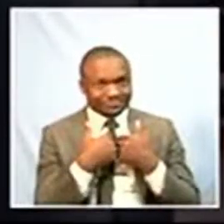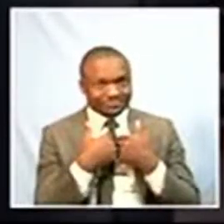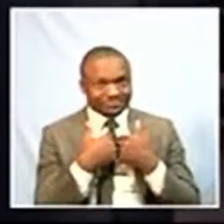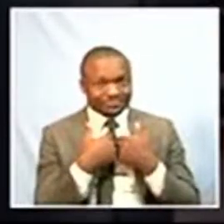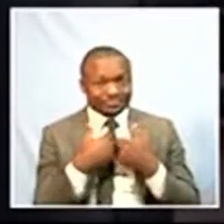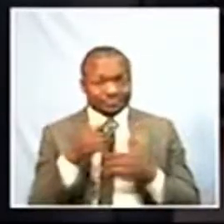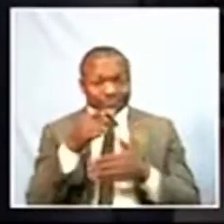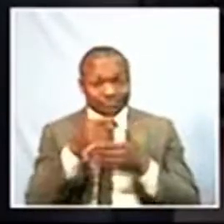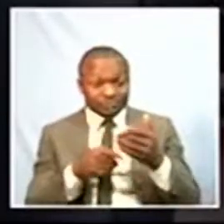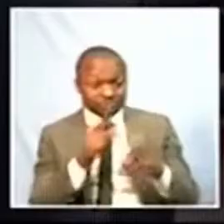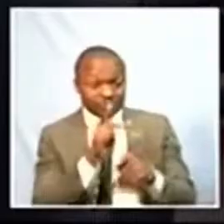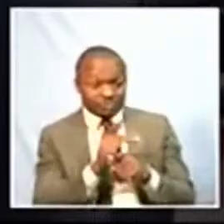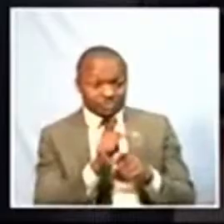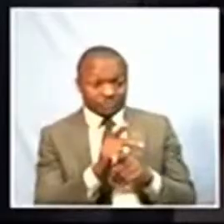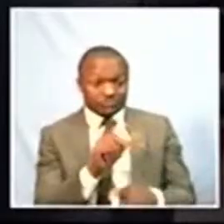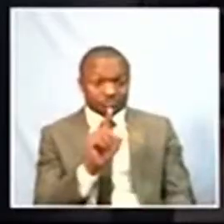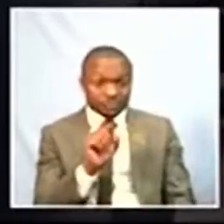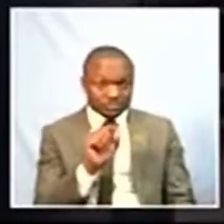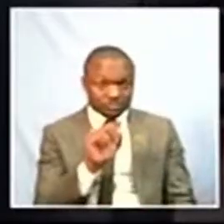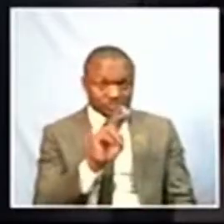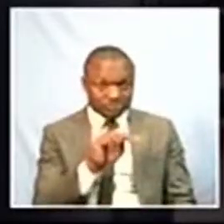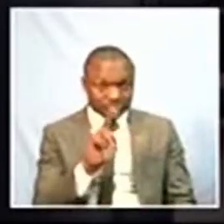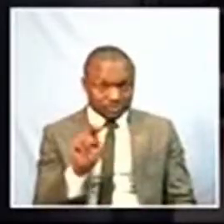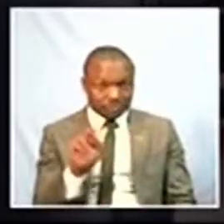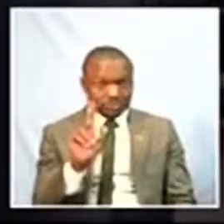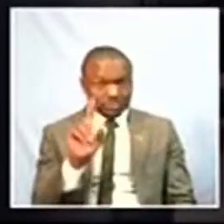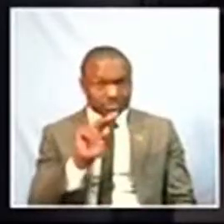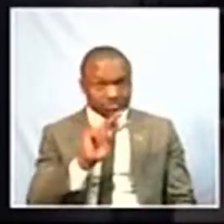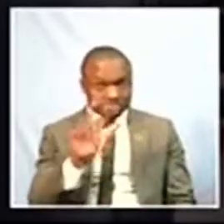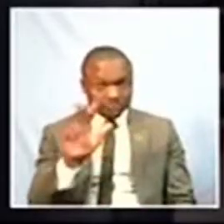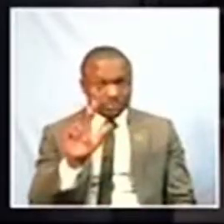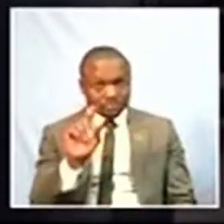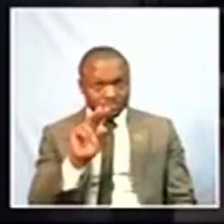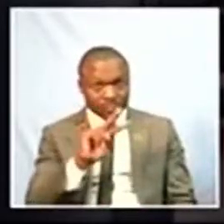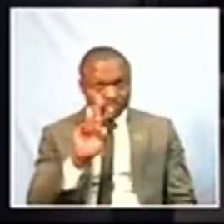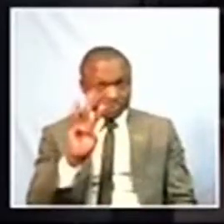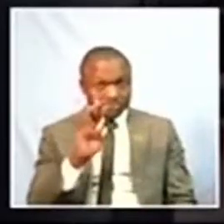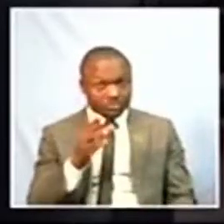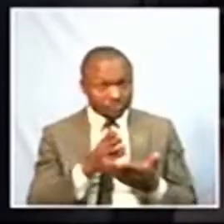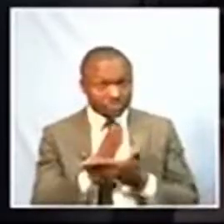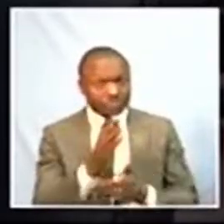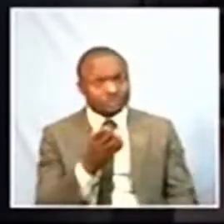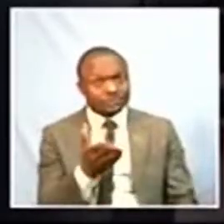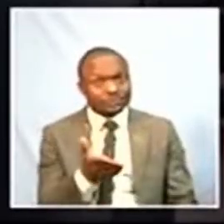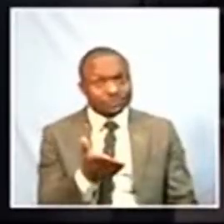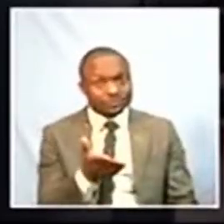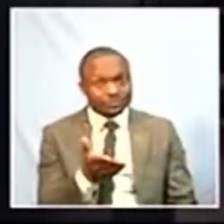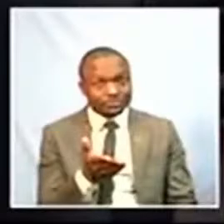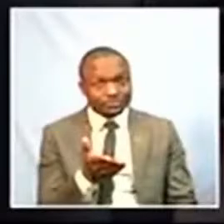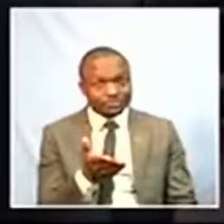is what you reserve from 2022, 2023, and 2024. Is that correct?